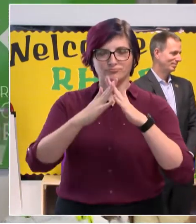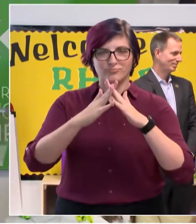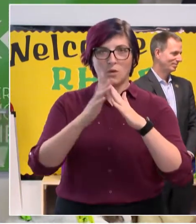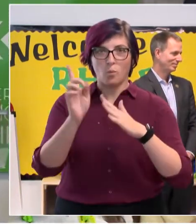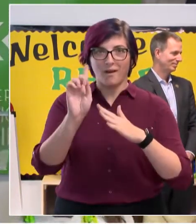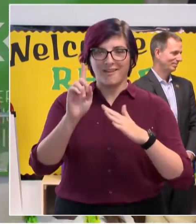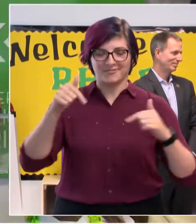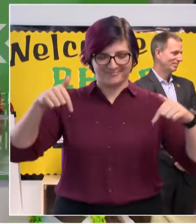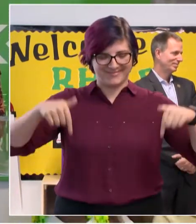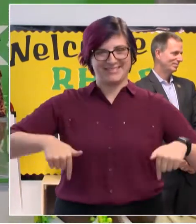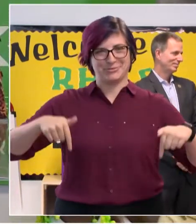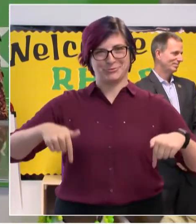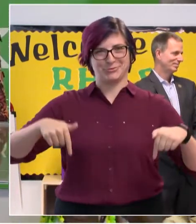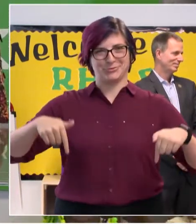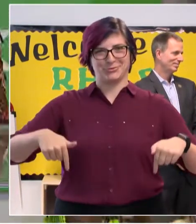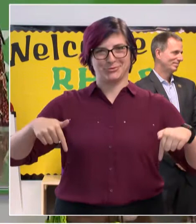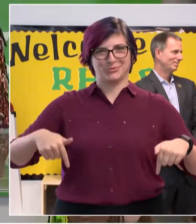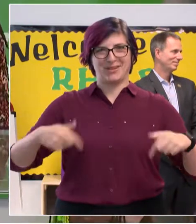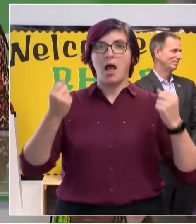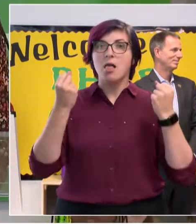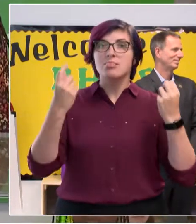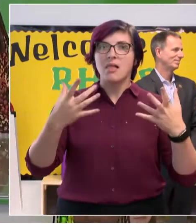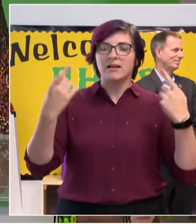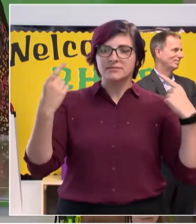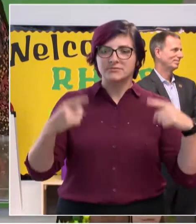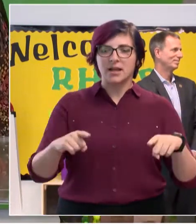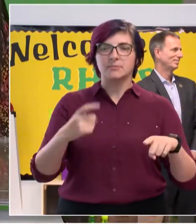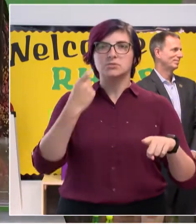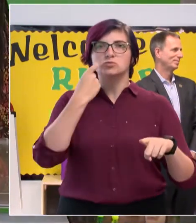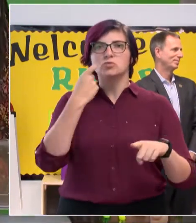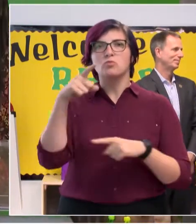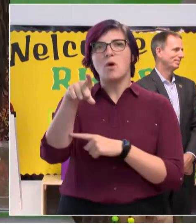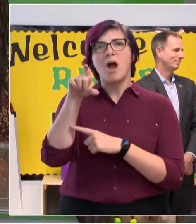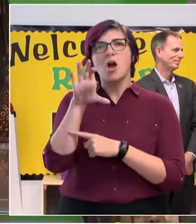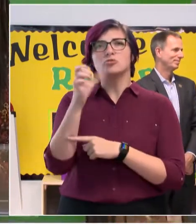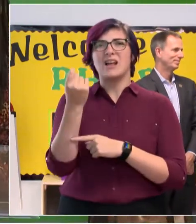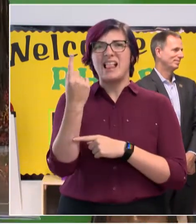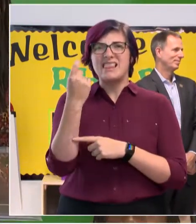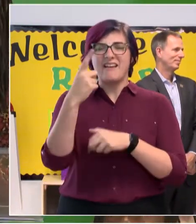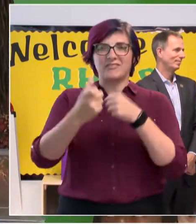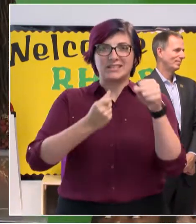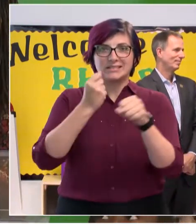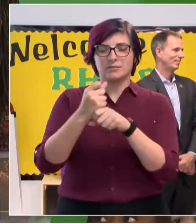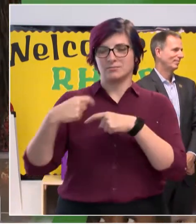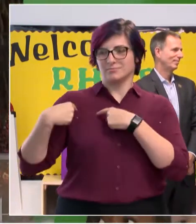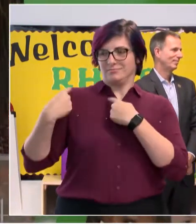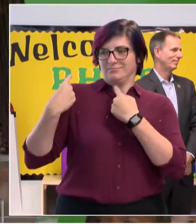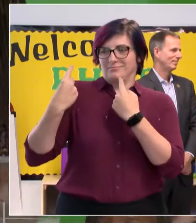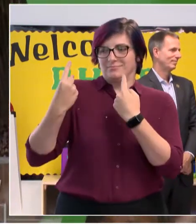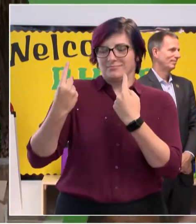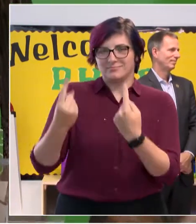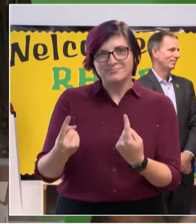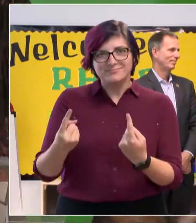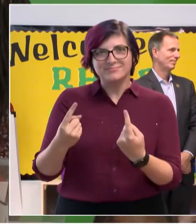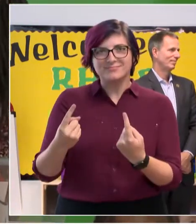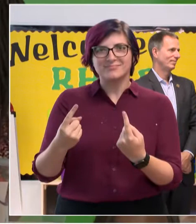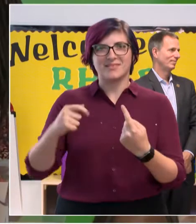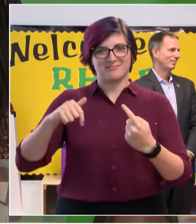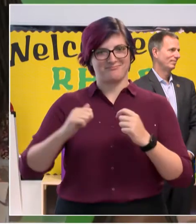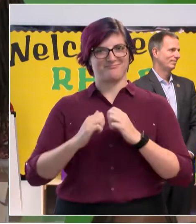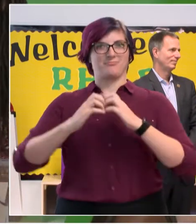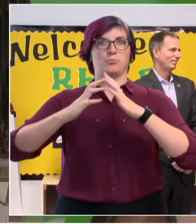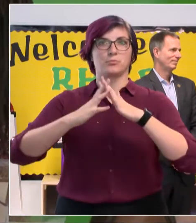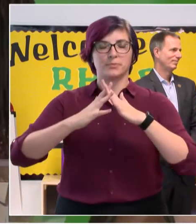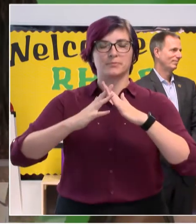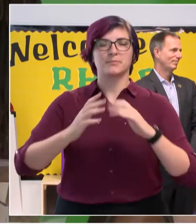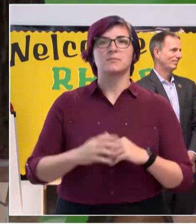today. Much has happened over the last 111 years since the inception of our school. But in